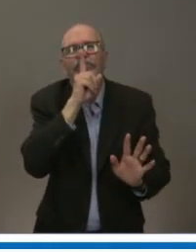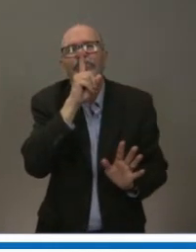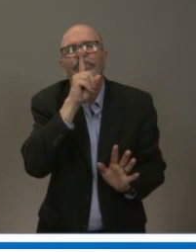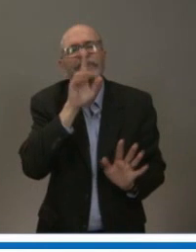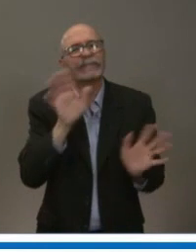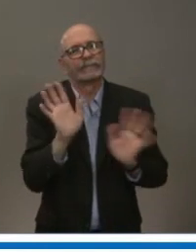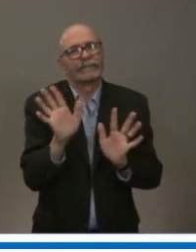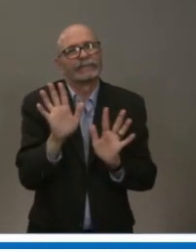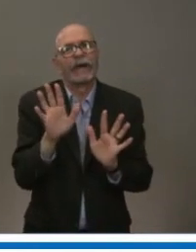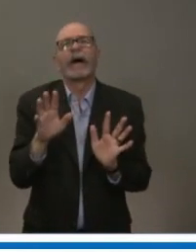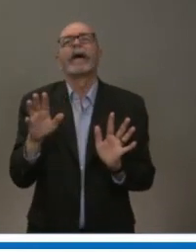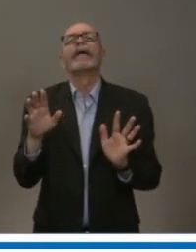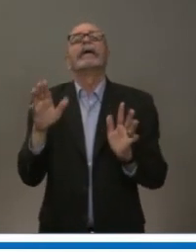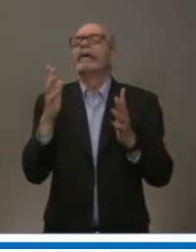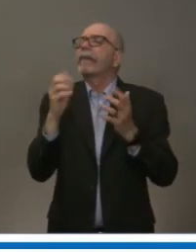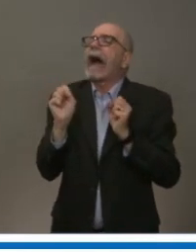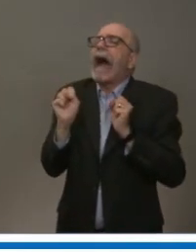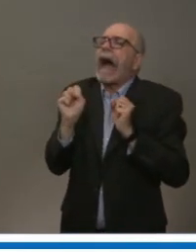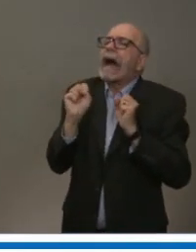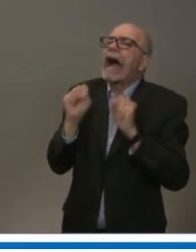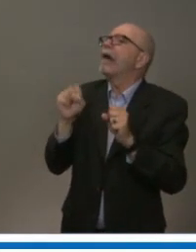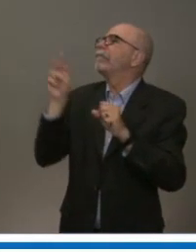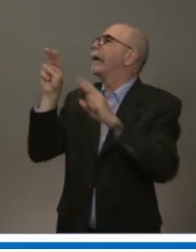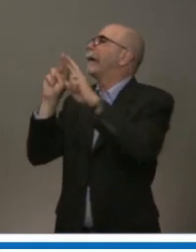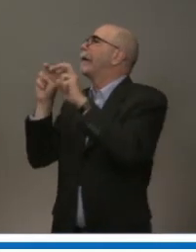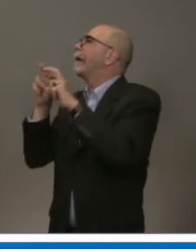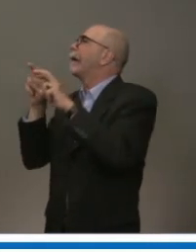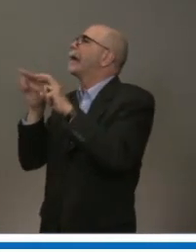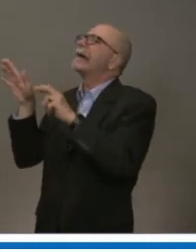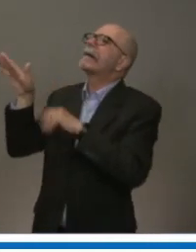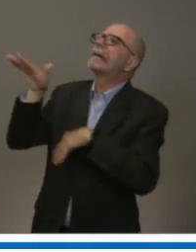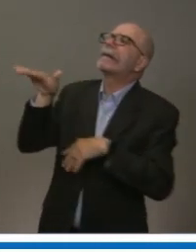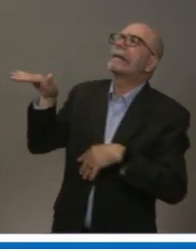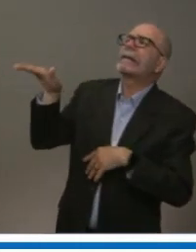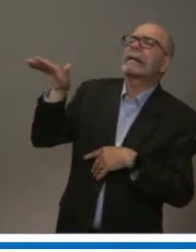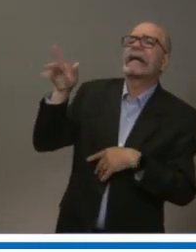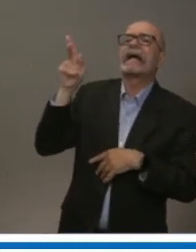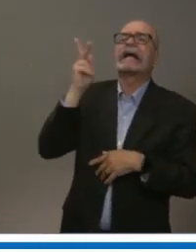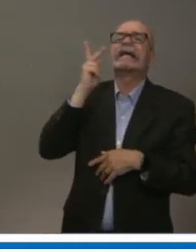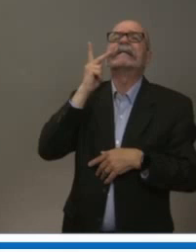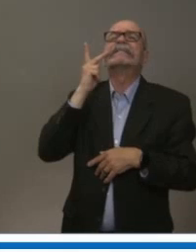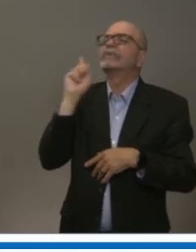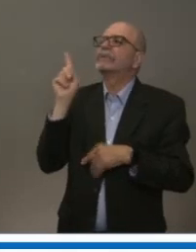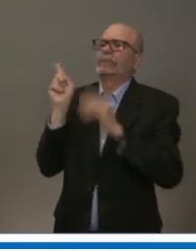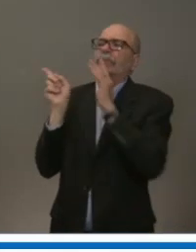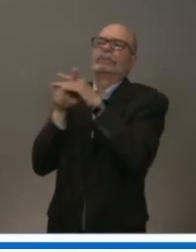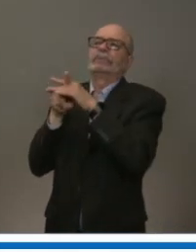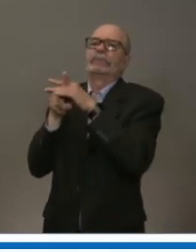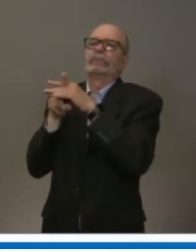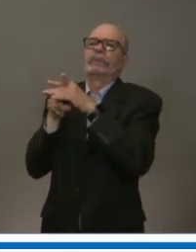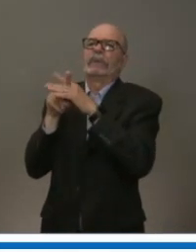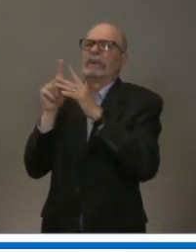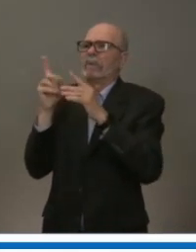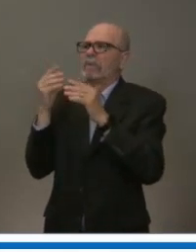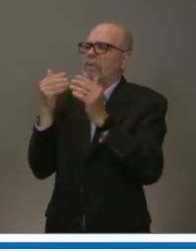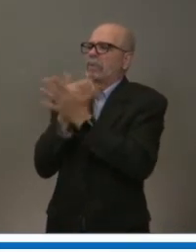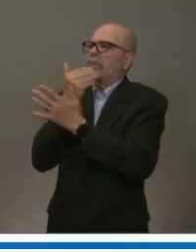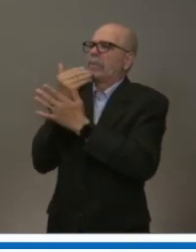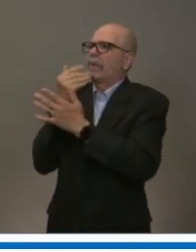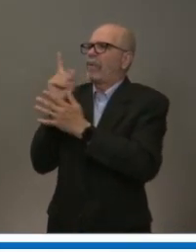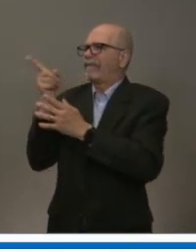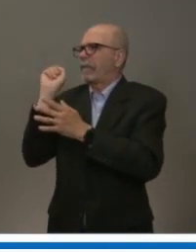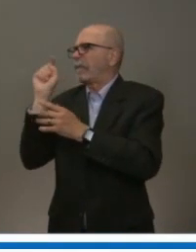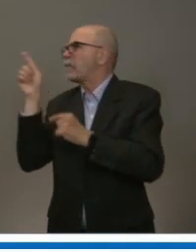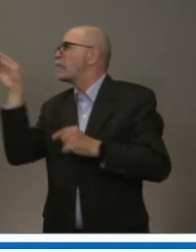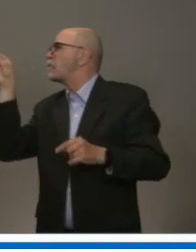province. So we continue to monitor where new cases are occurring and where there may be indications of